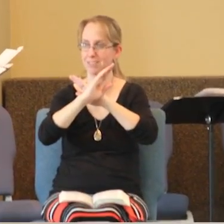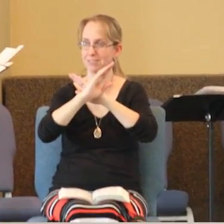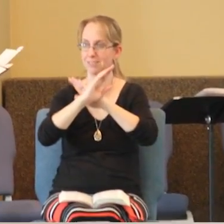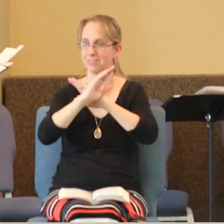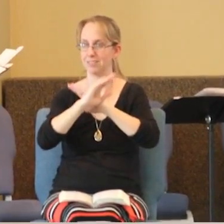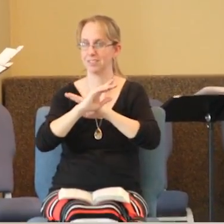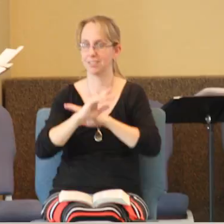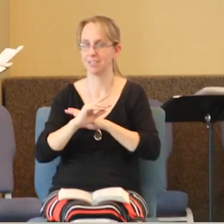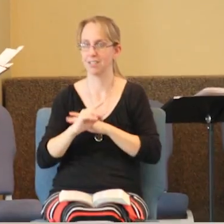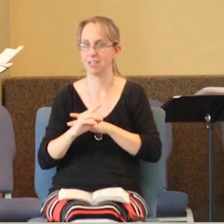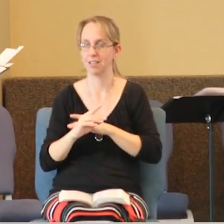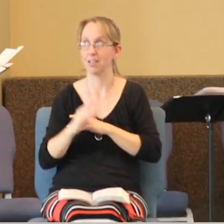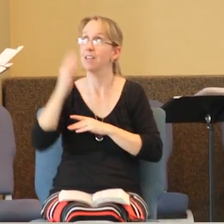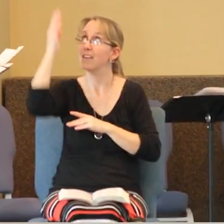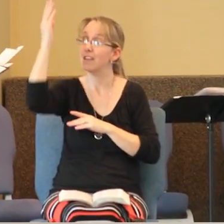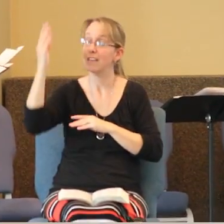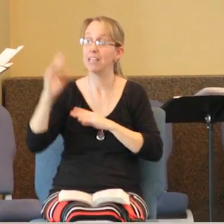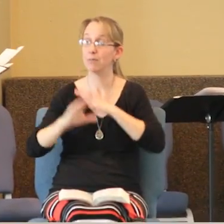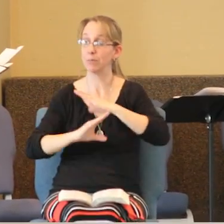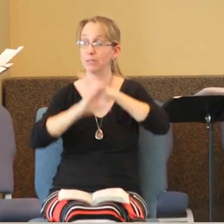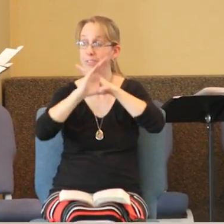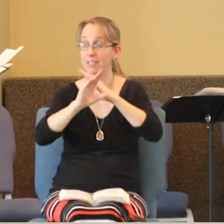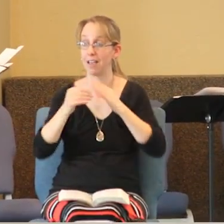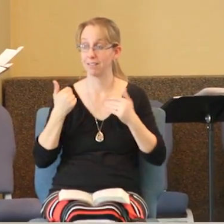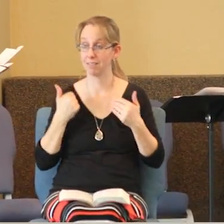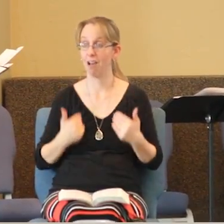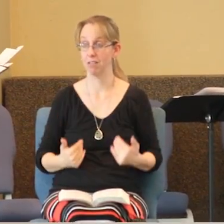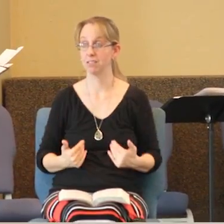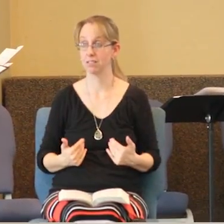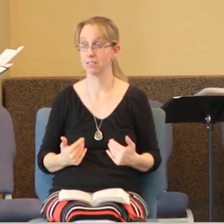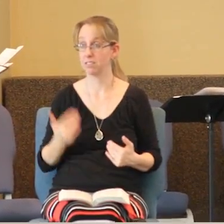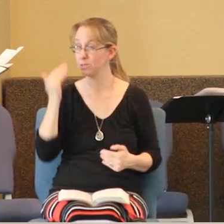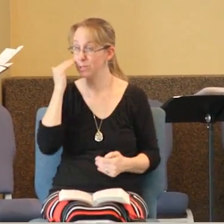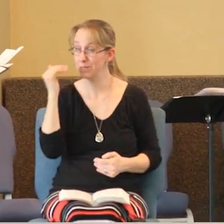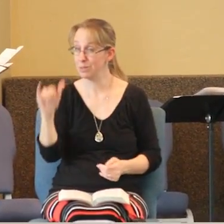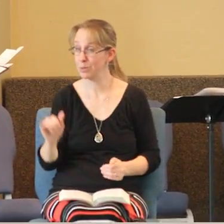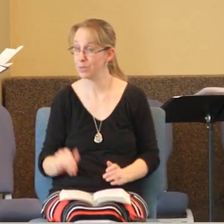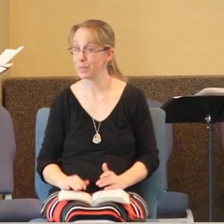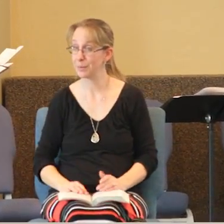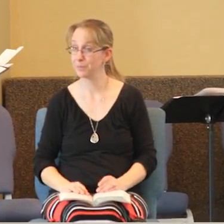He protects us. You know that?